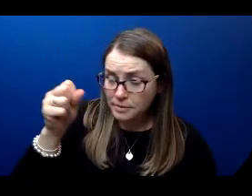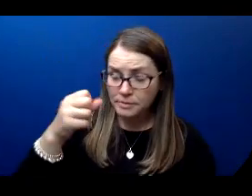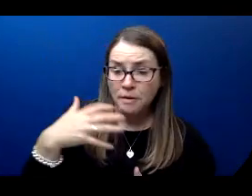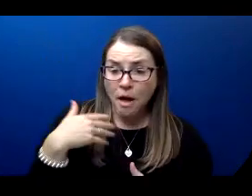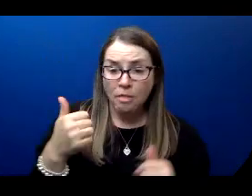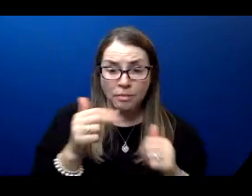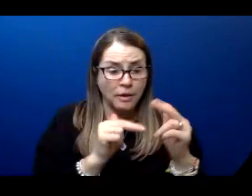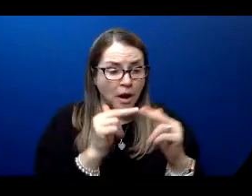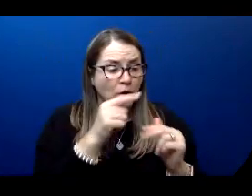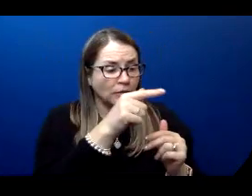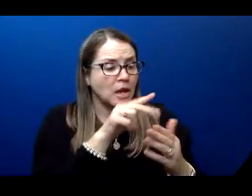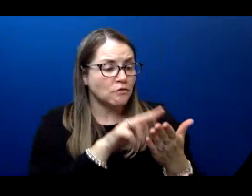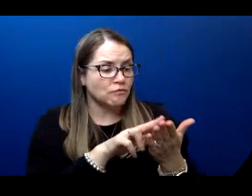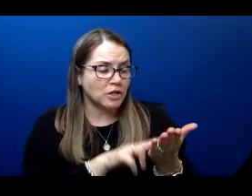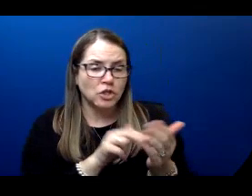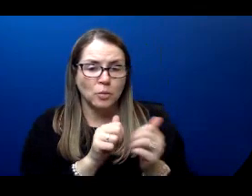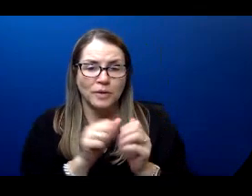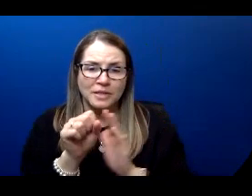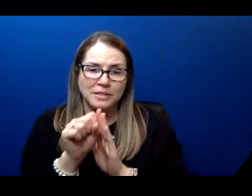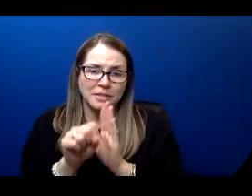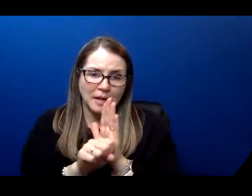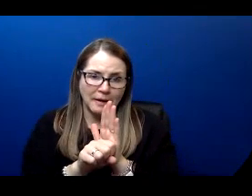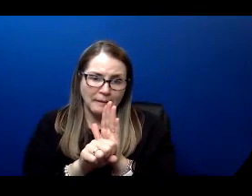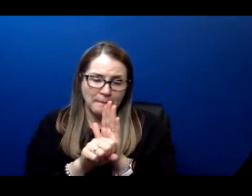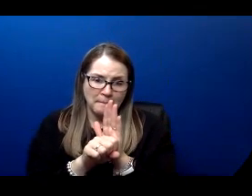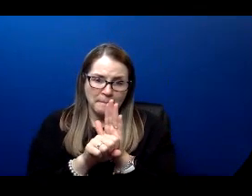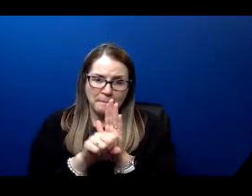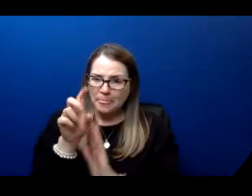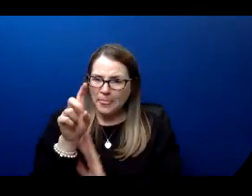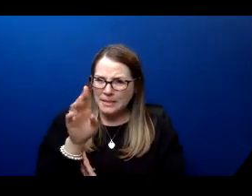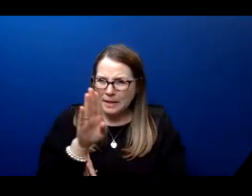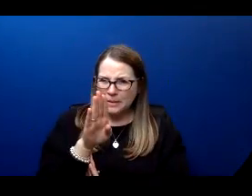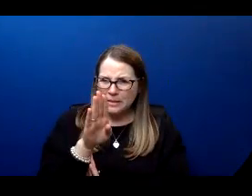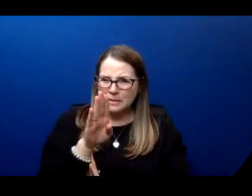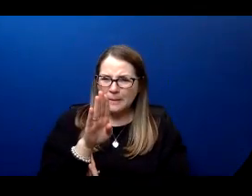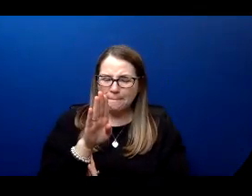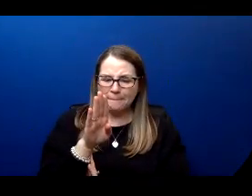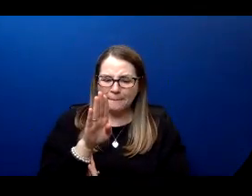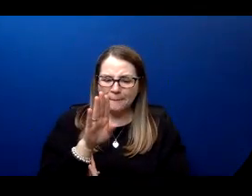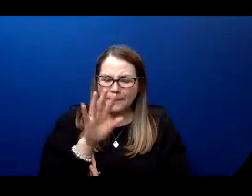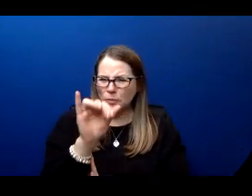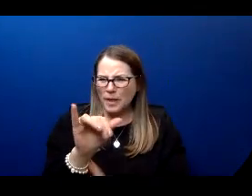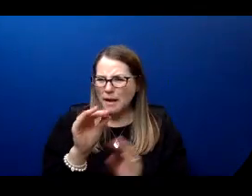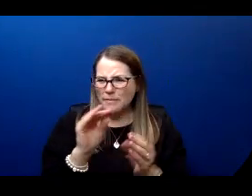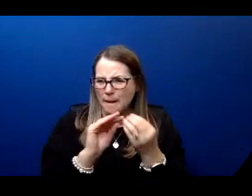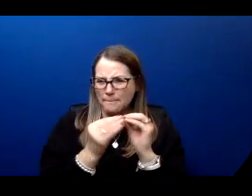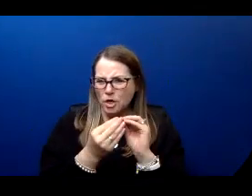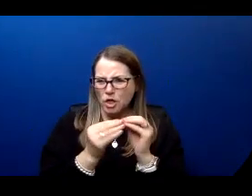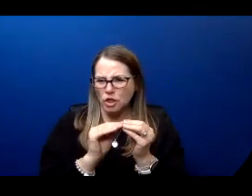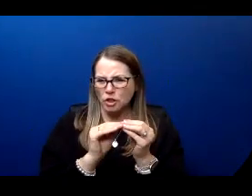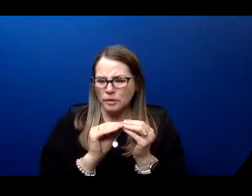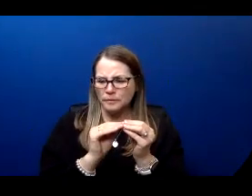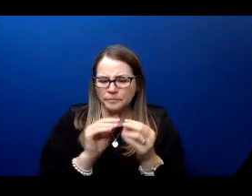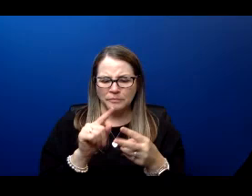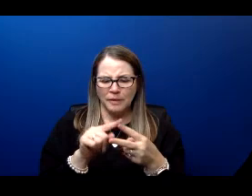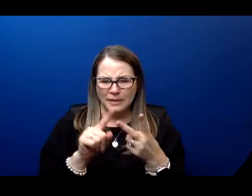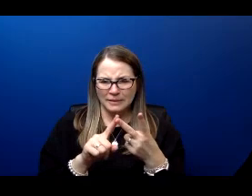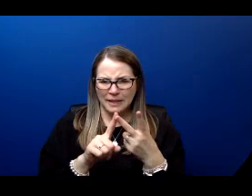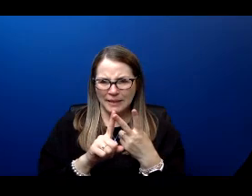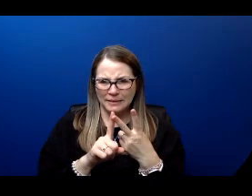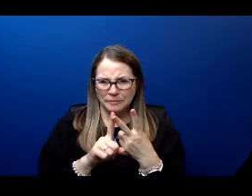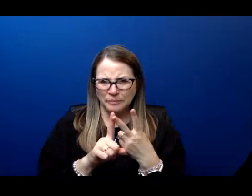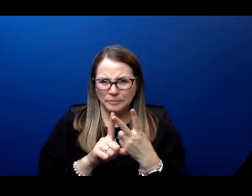that with the state's immunization kind of database. So I'm just curious as to that number. And then the second question,